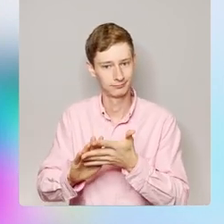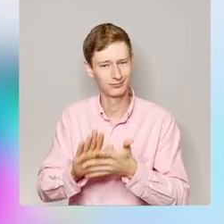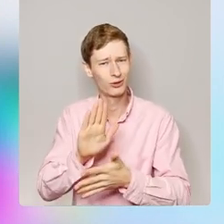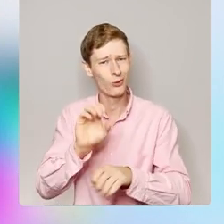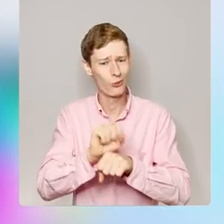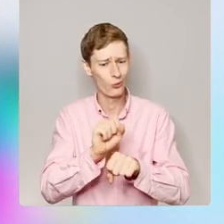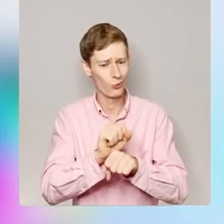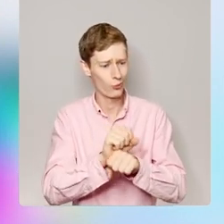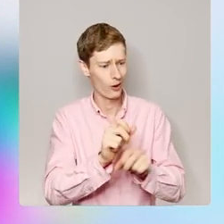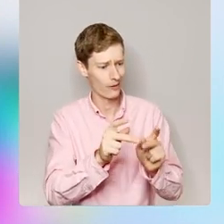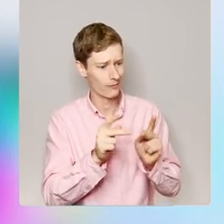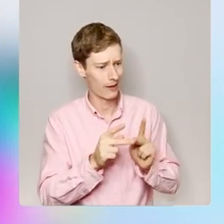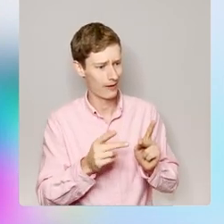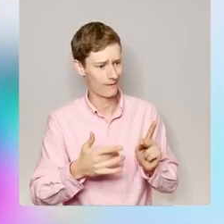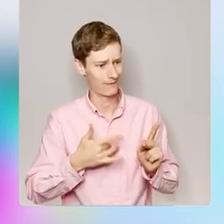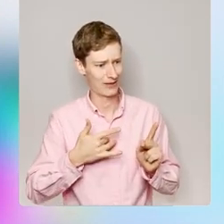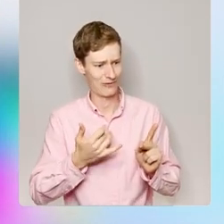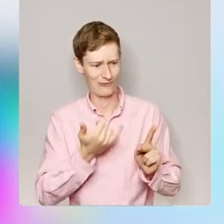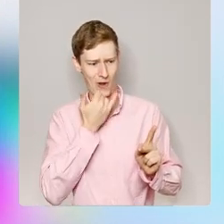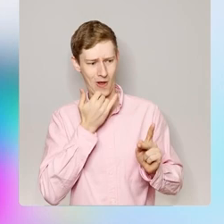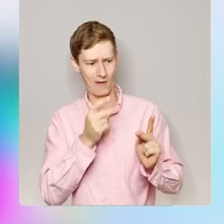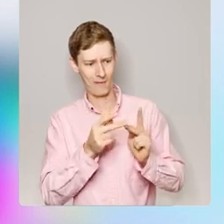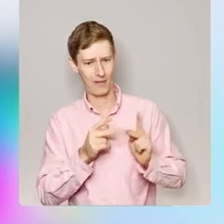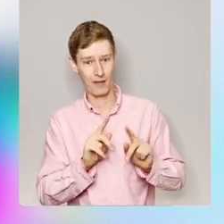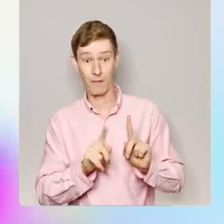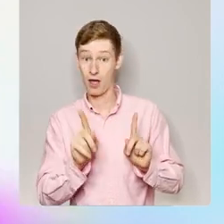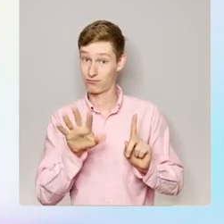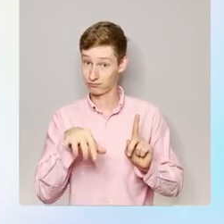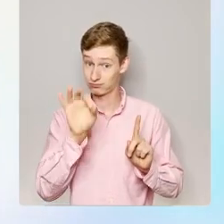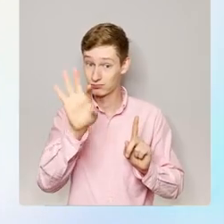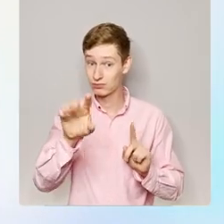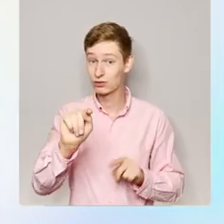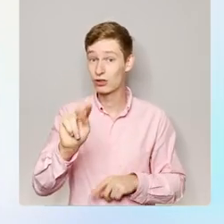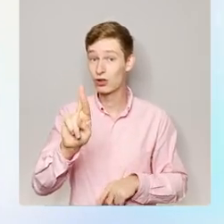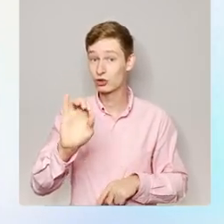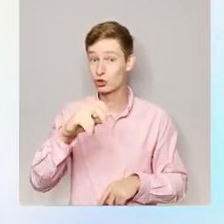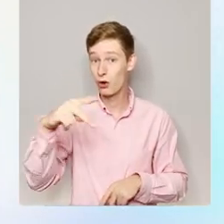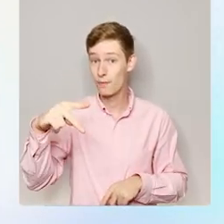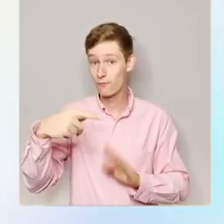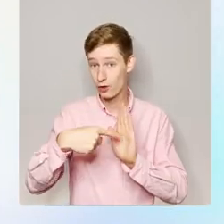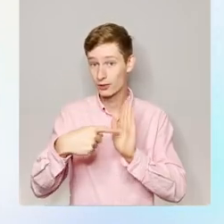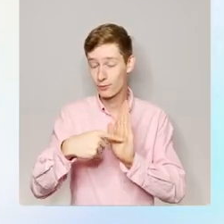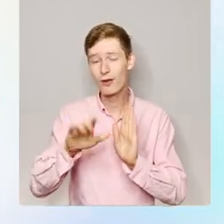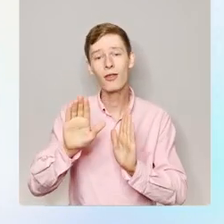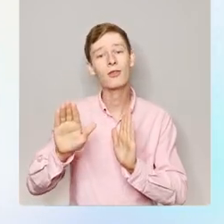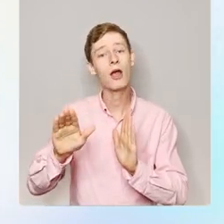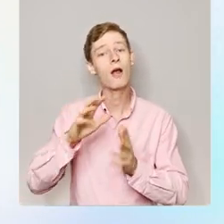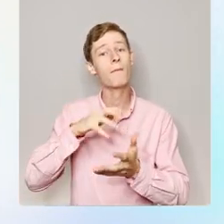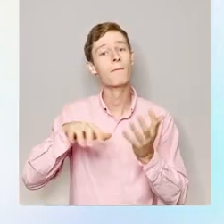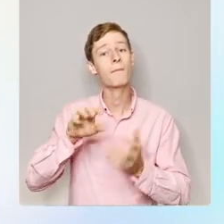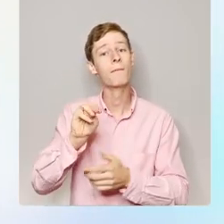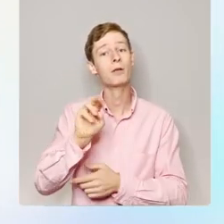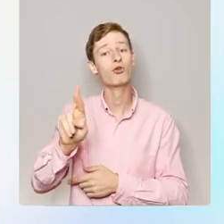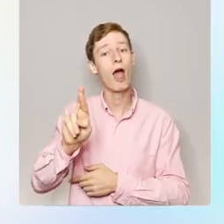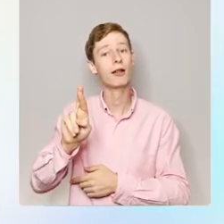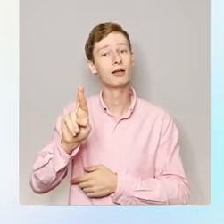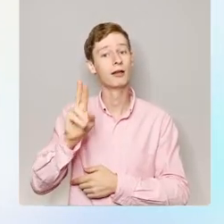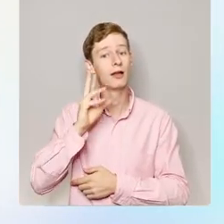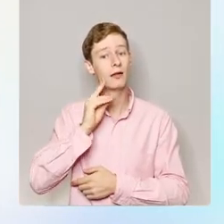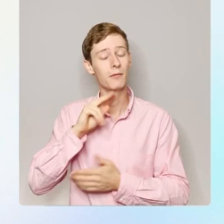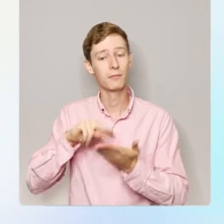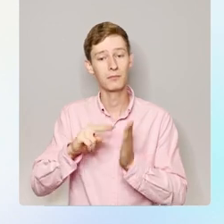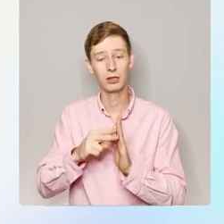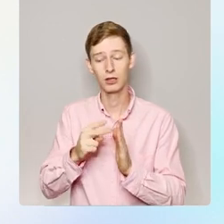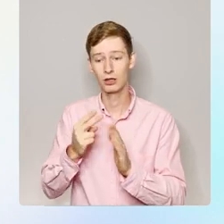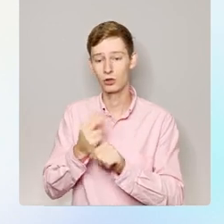an ideal place to practice mindfulness, but take Trip, for example. Their mixed reality experience enables